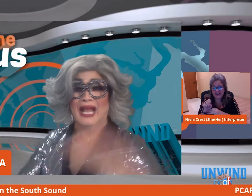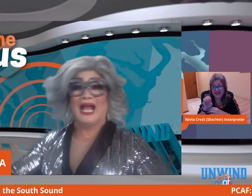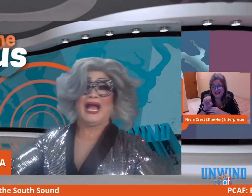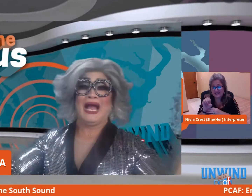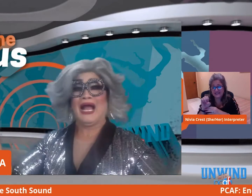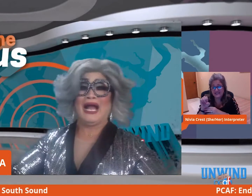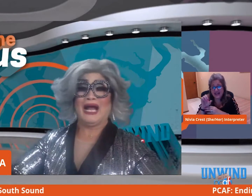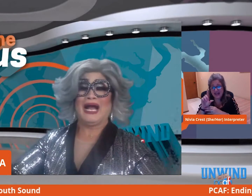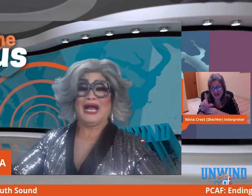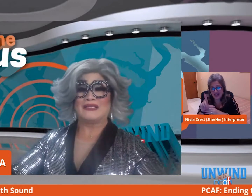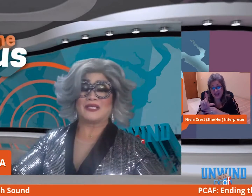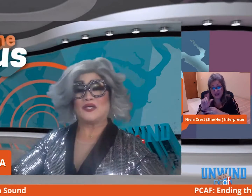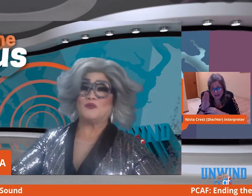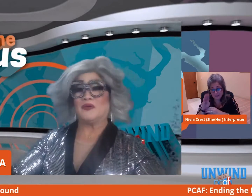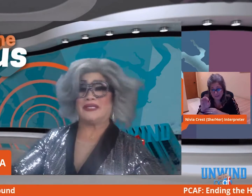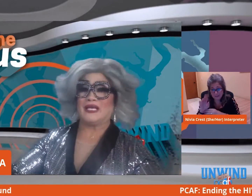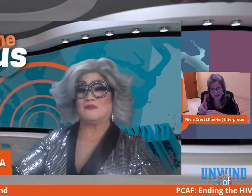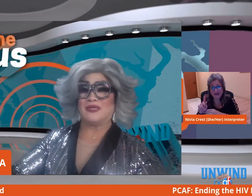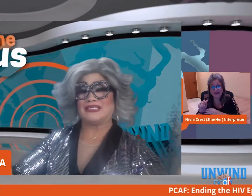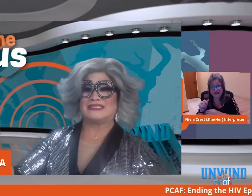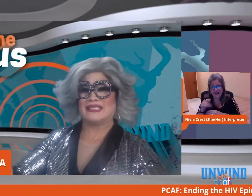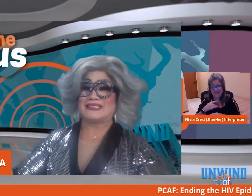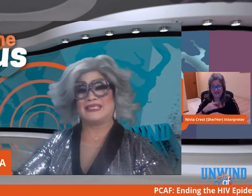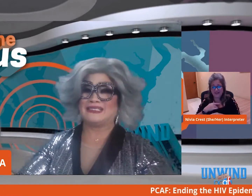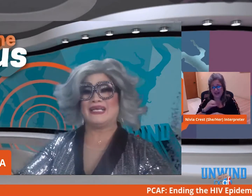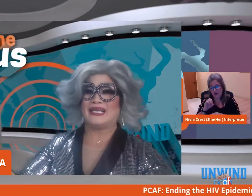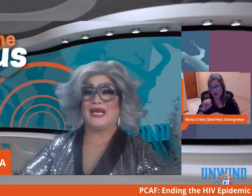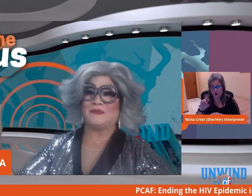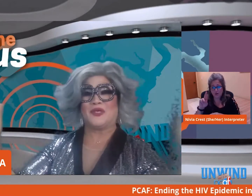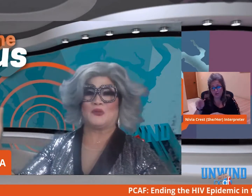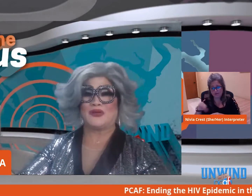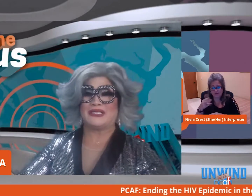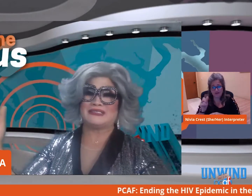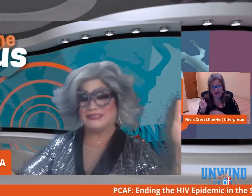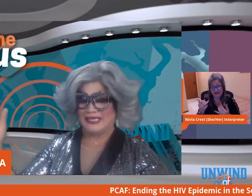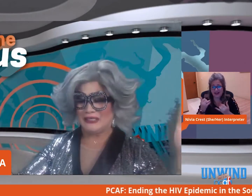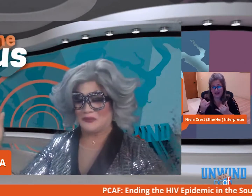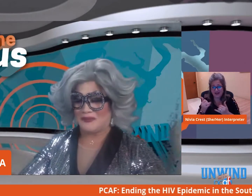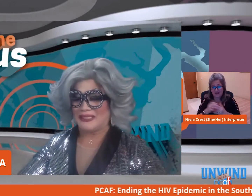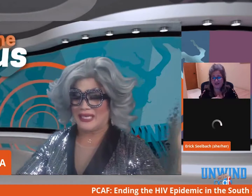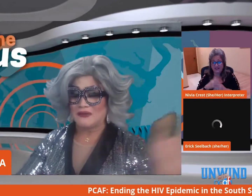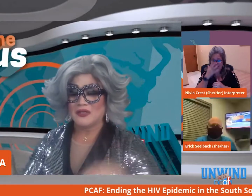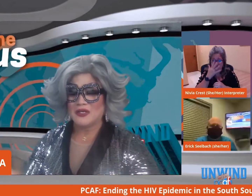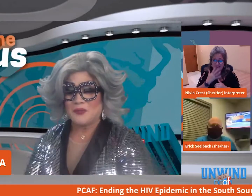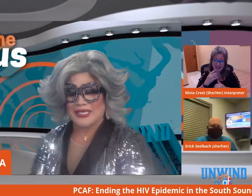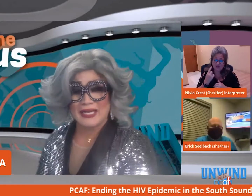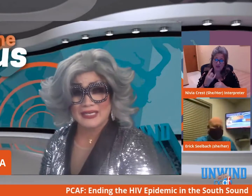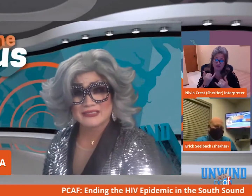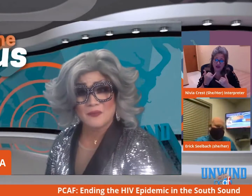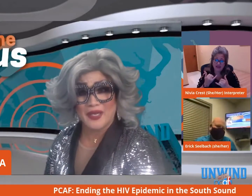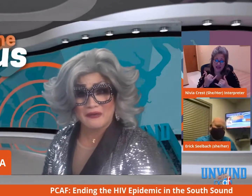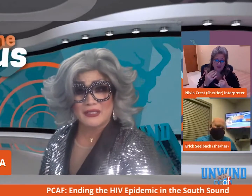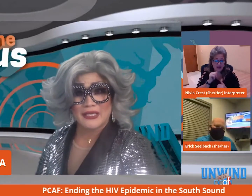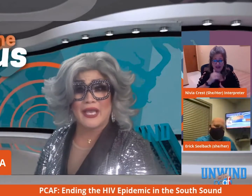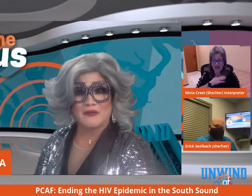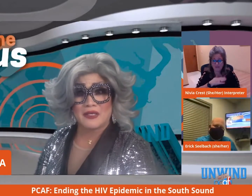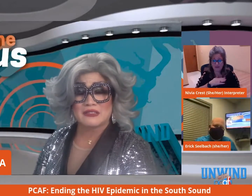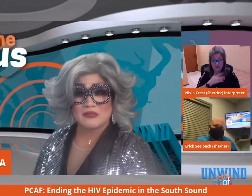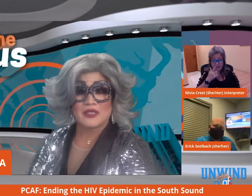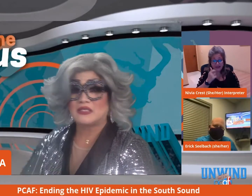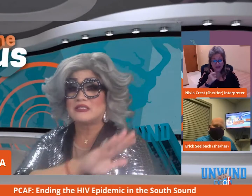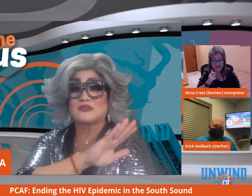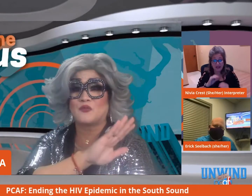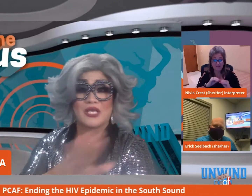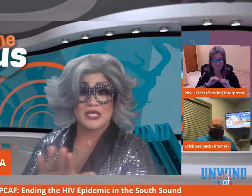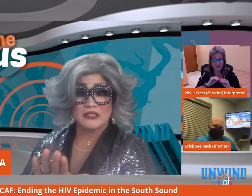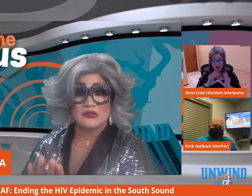Seelbach. I look like Oprah right now, but it's like not a happy Oprah. It's a sad Oprah right now. Because apparently Erick